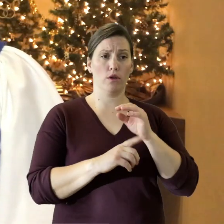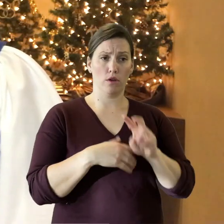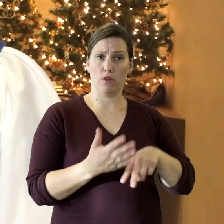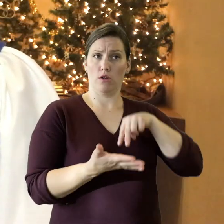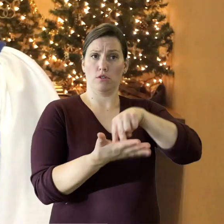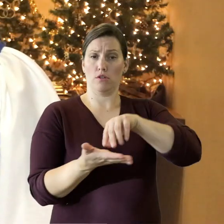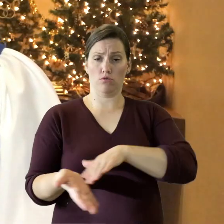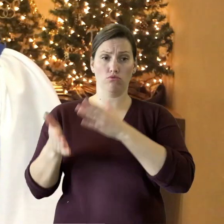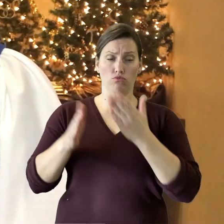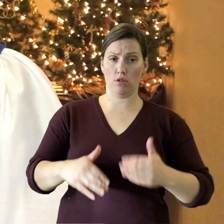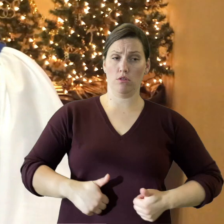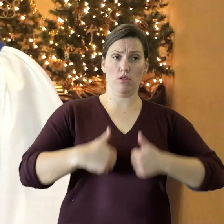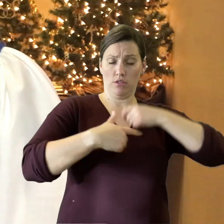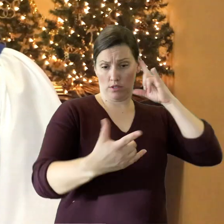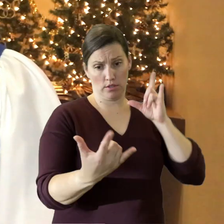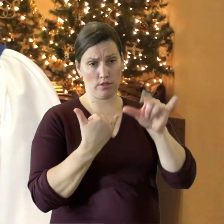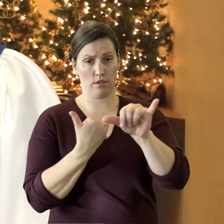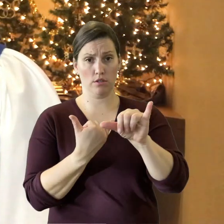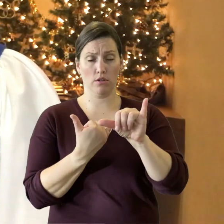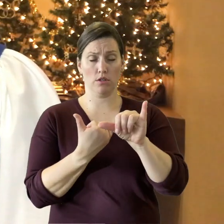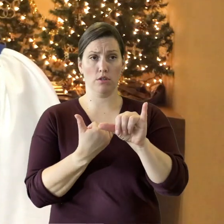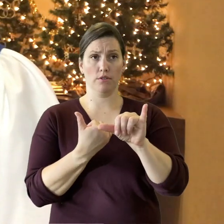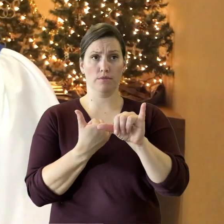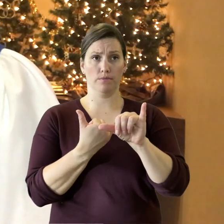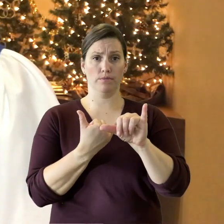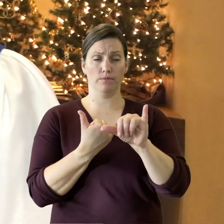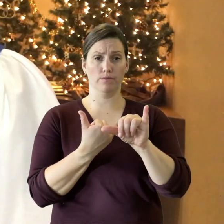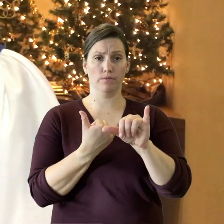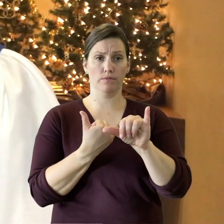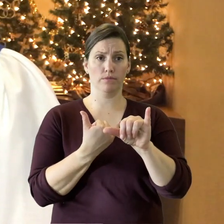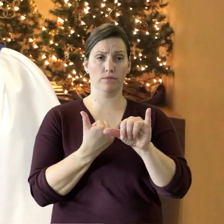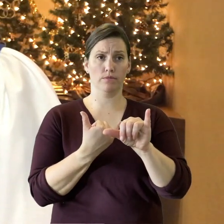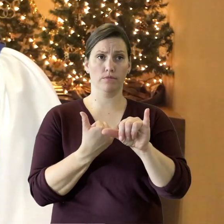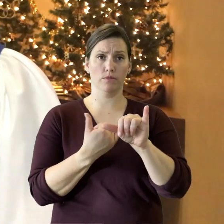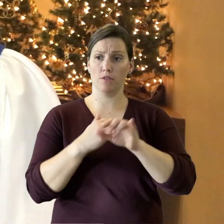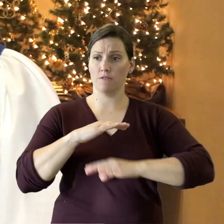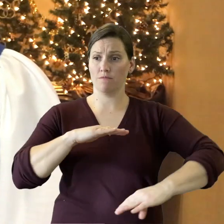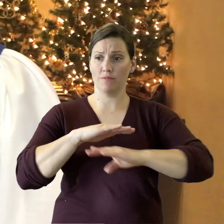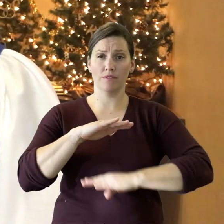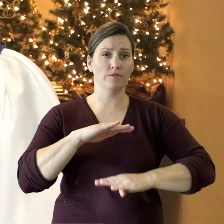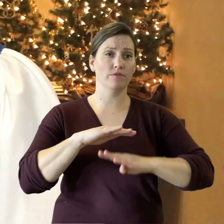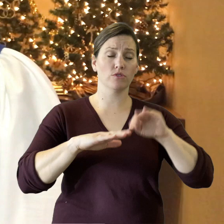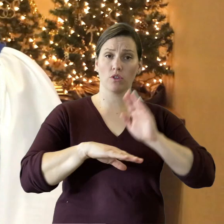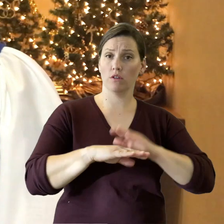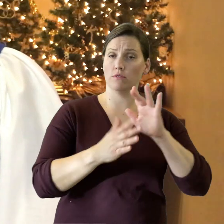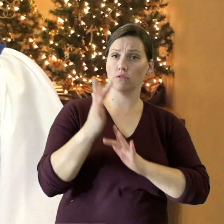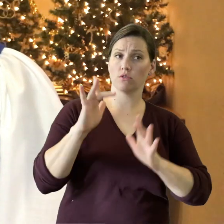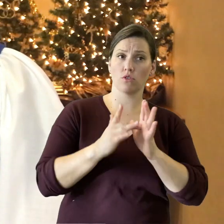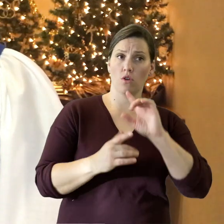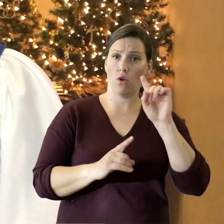the resurrection of the dead and the life everlasting. And it's based